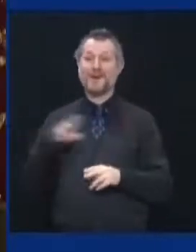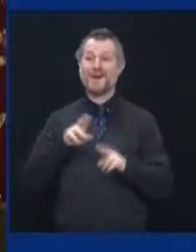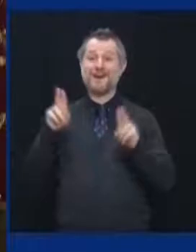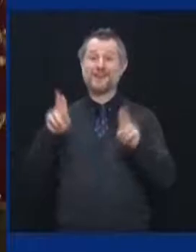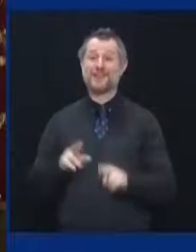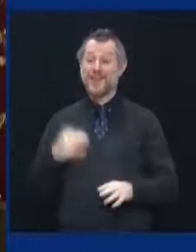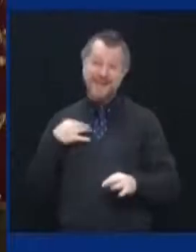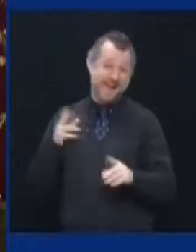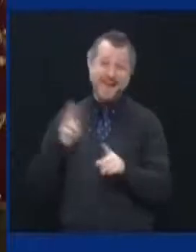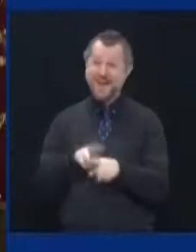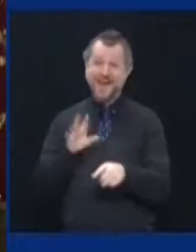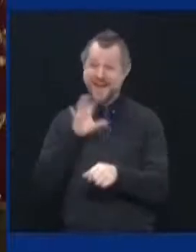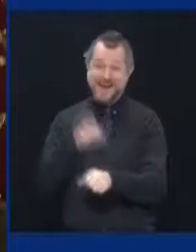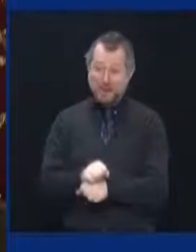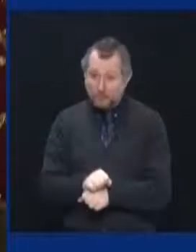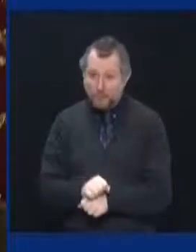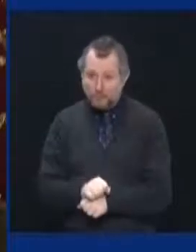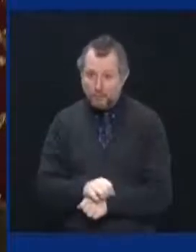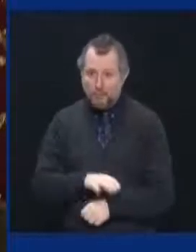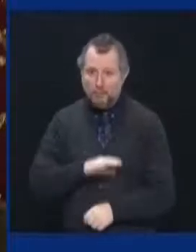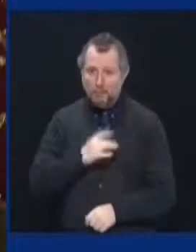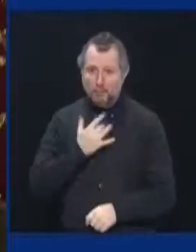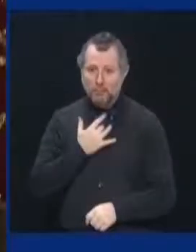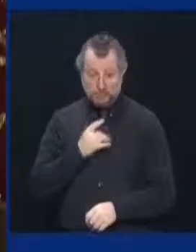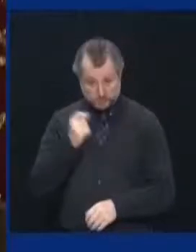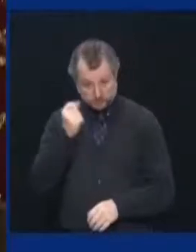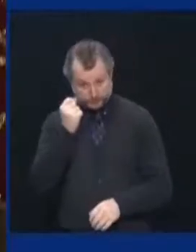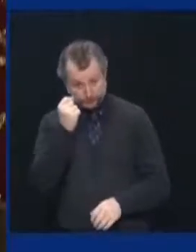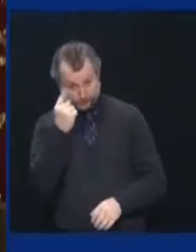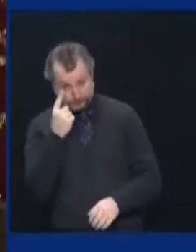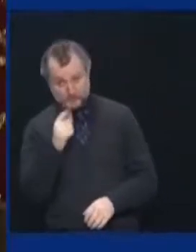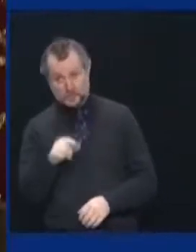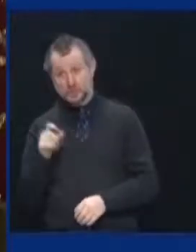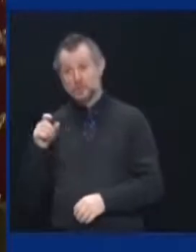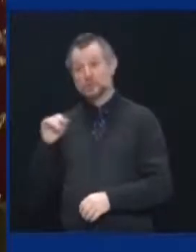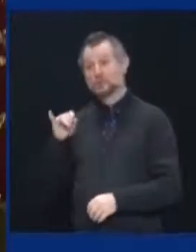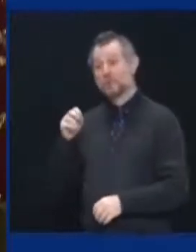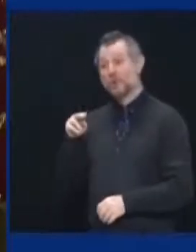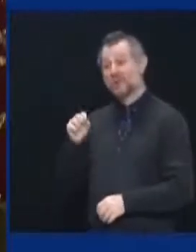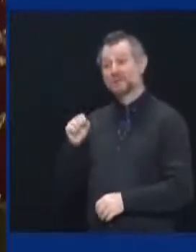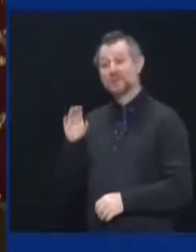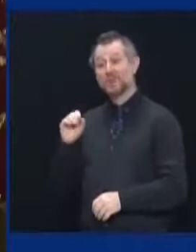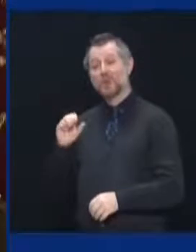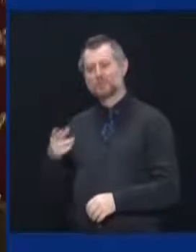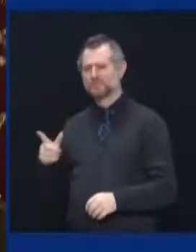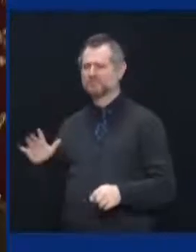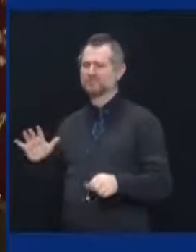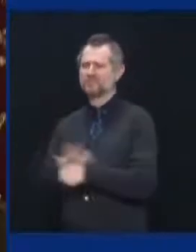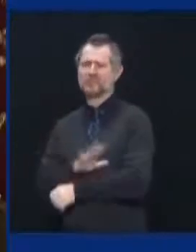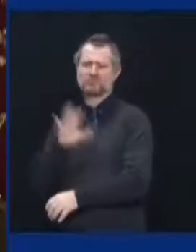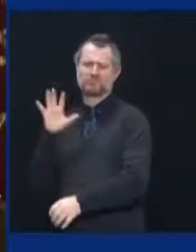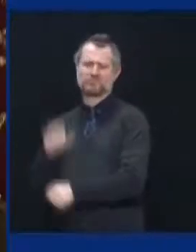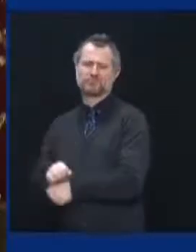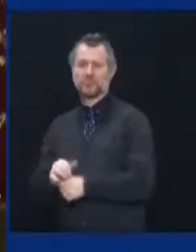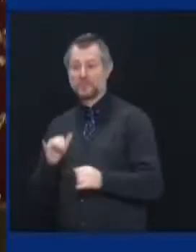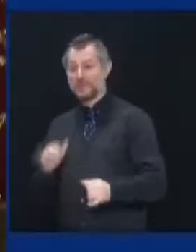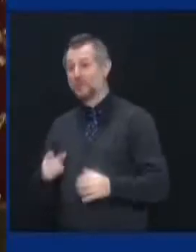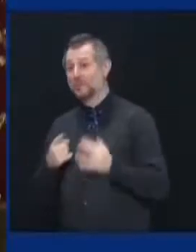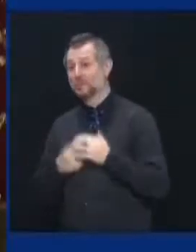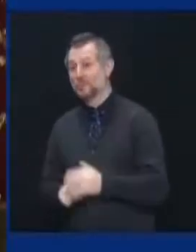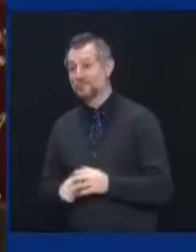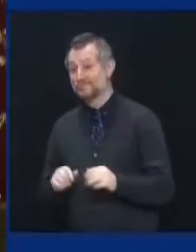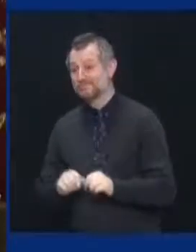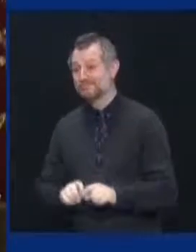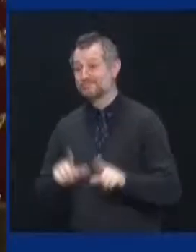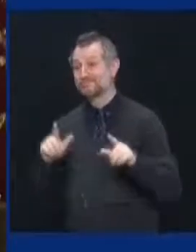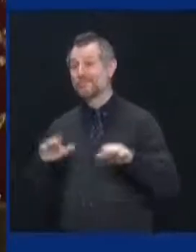appointments through Stony Brook. And just to put that into context, Jones Beach, which is completely sold out, which went up online appropriately, which no one